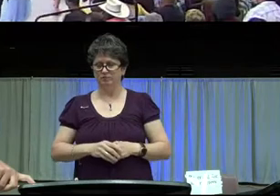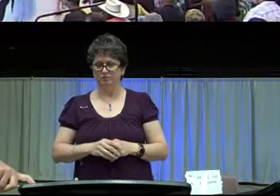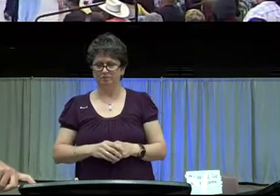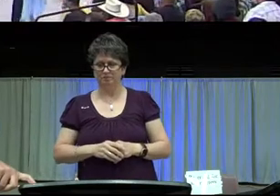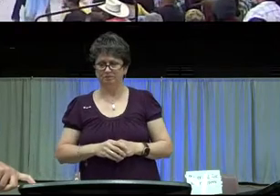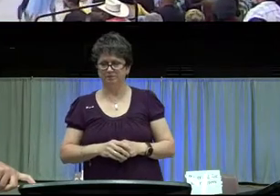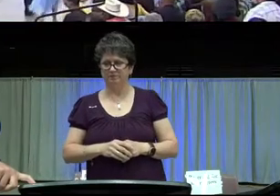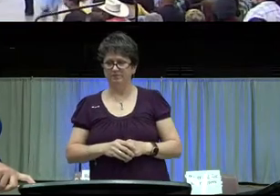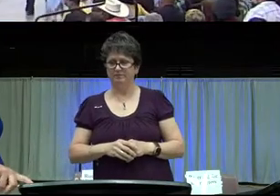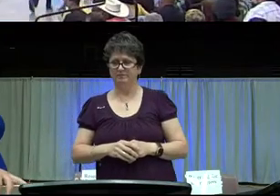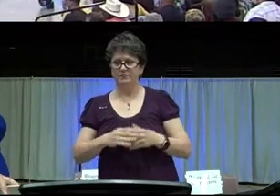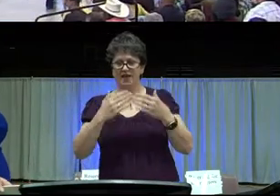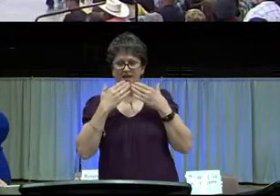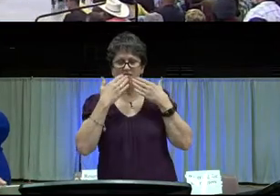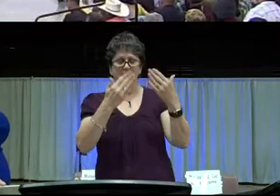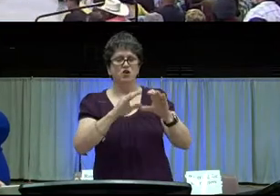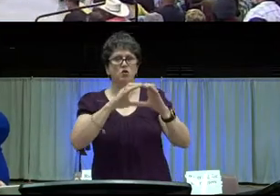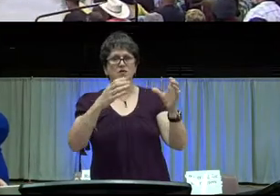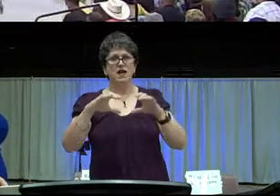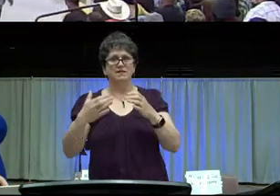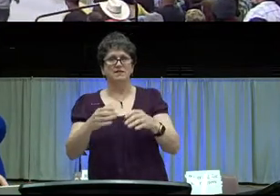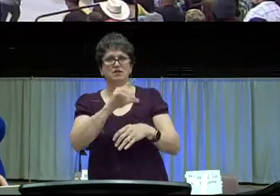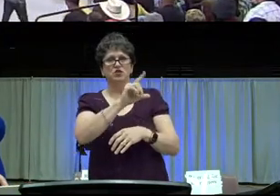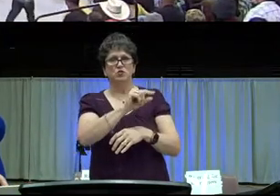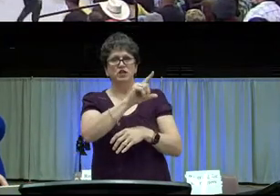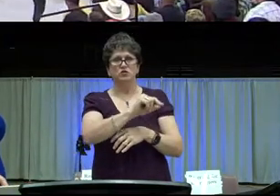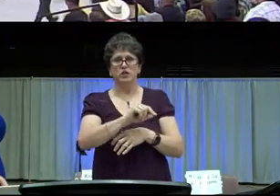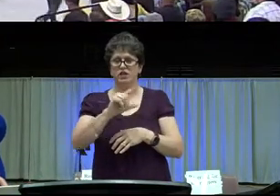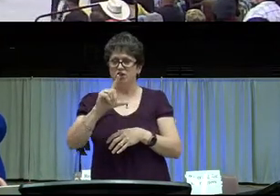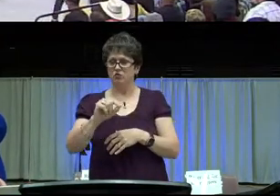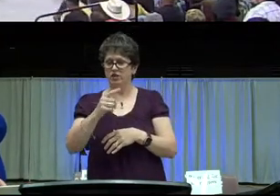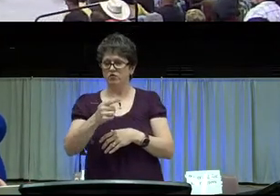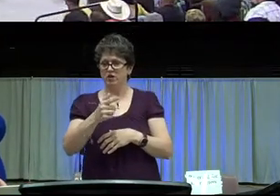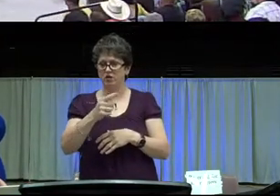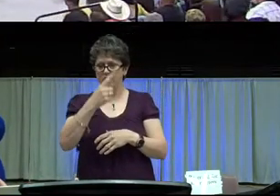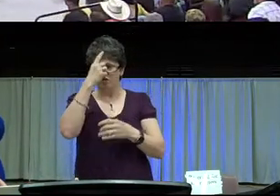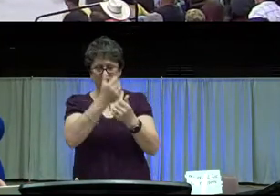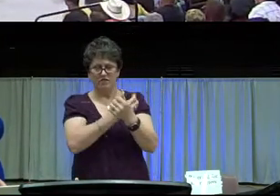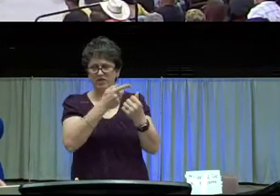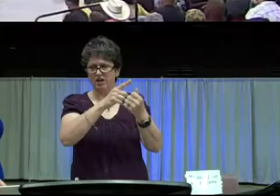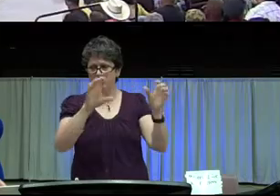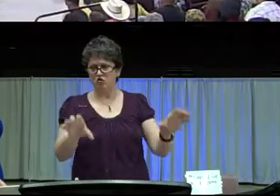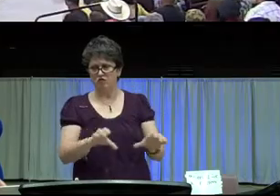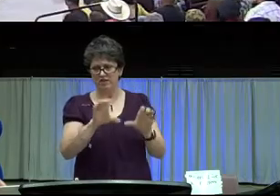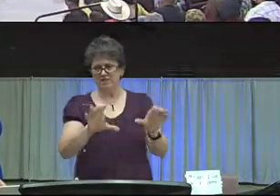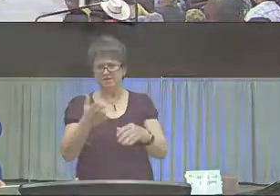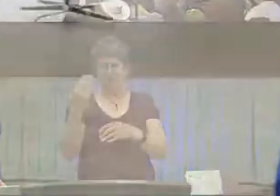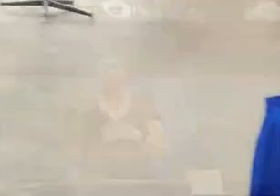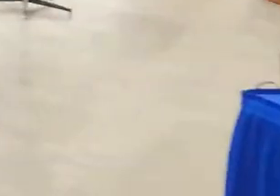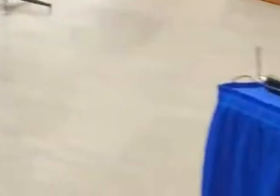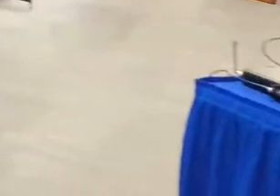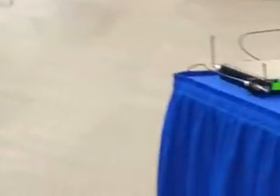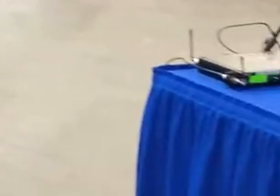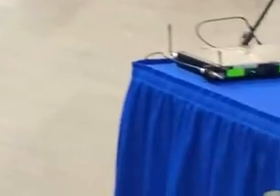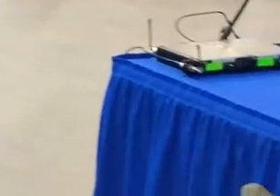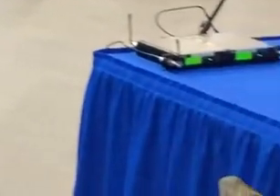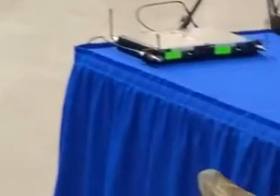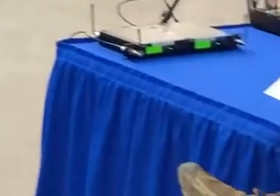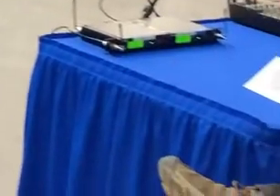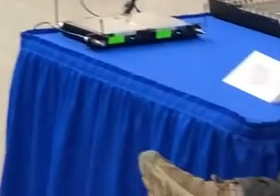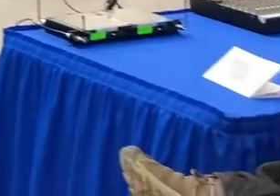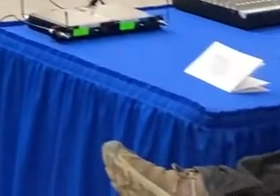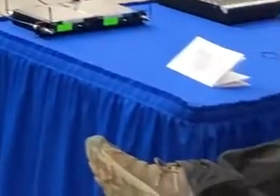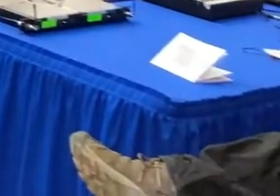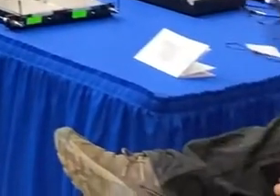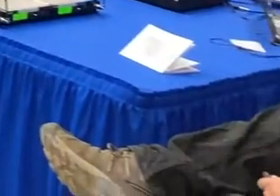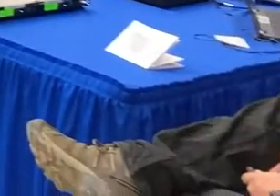success. Thank you, classes of 2020 and 2021, for everything you have done, for not losing sight